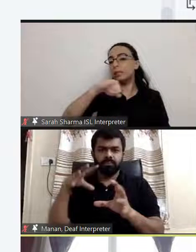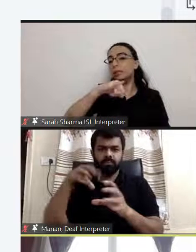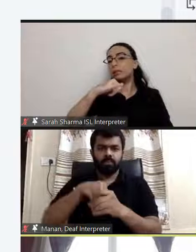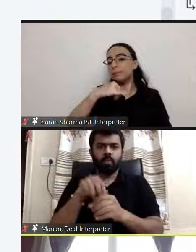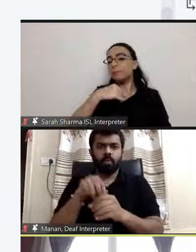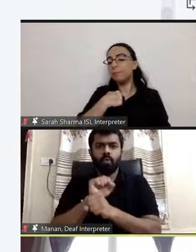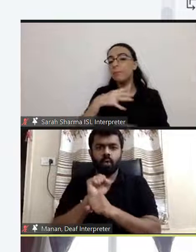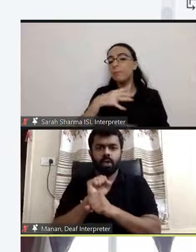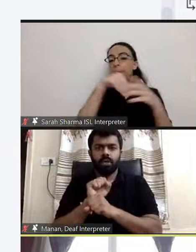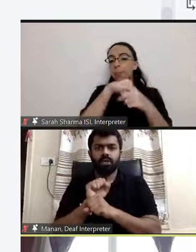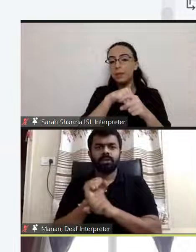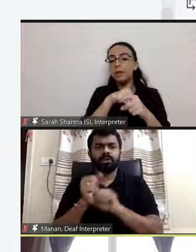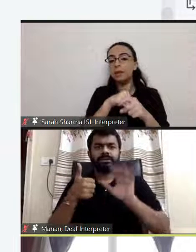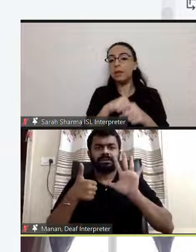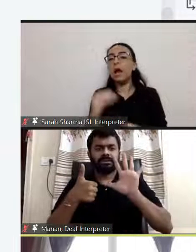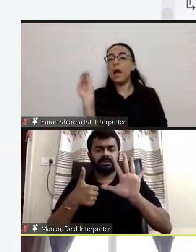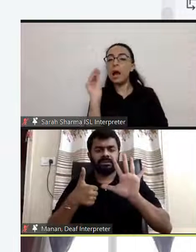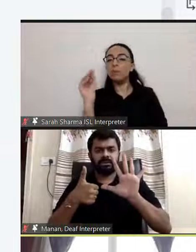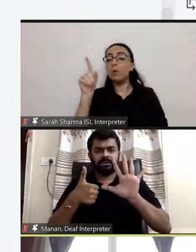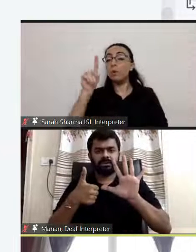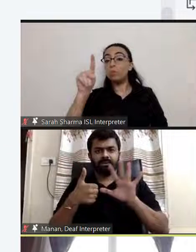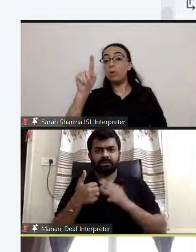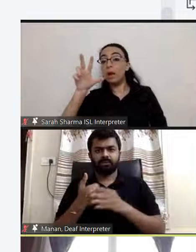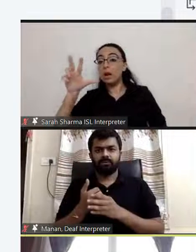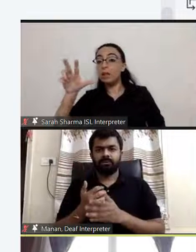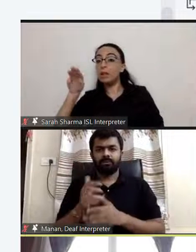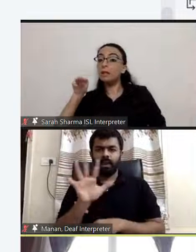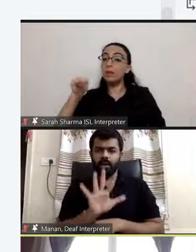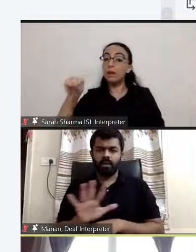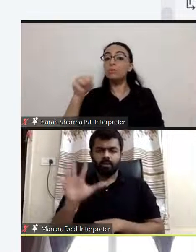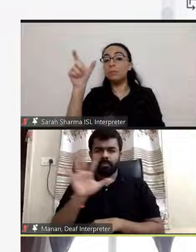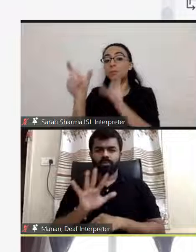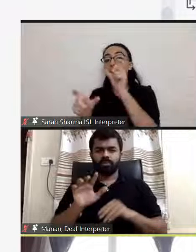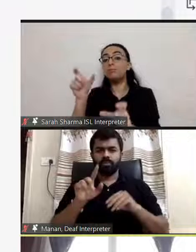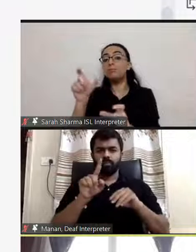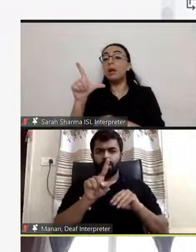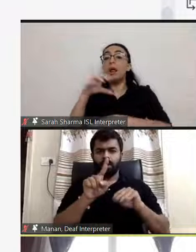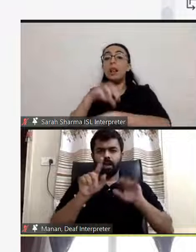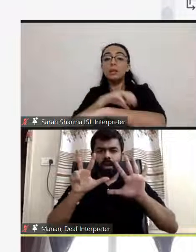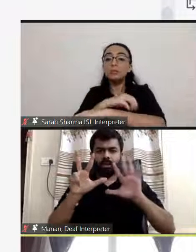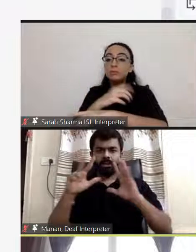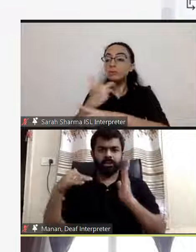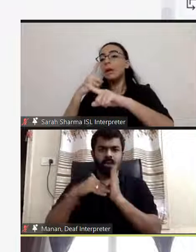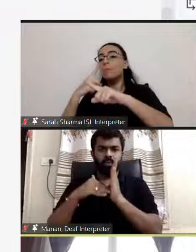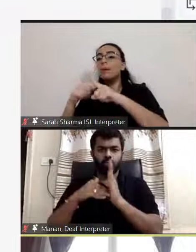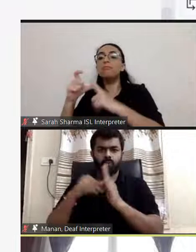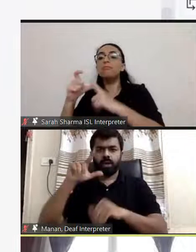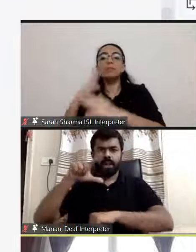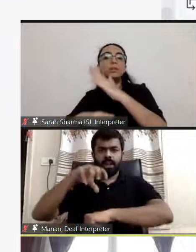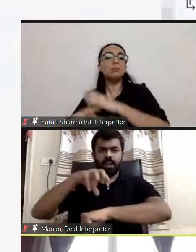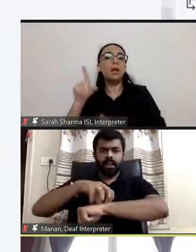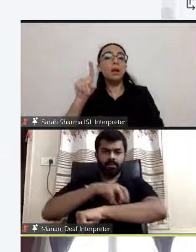almost 18,000 people living with leprosy and disability.